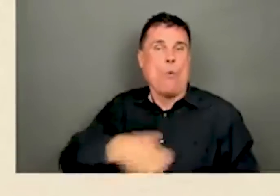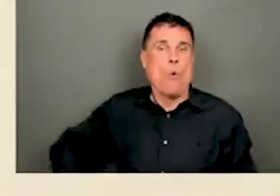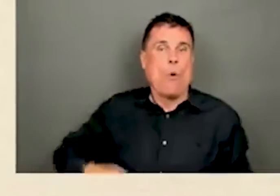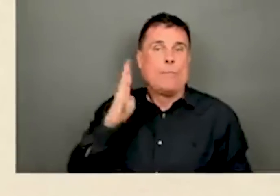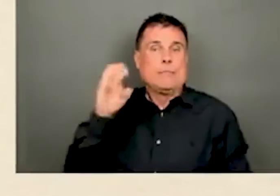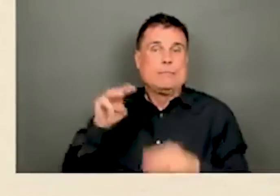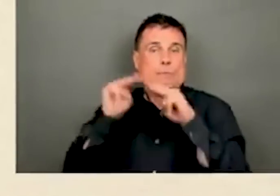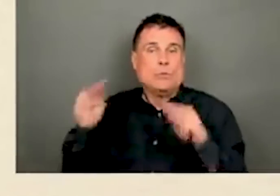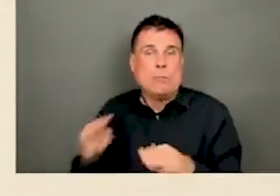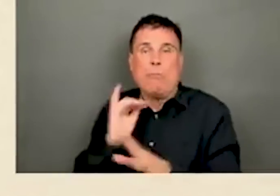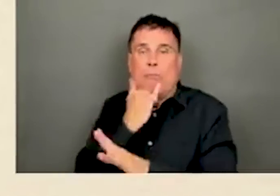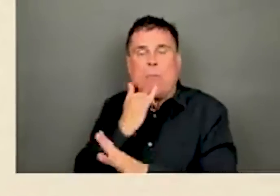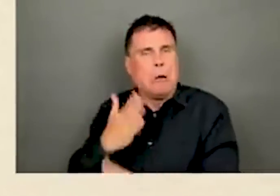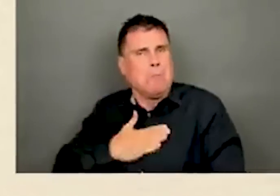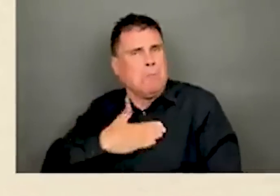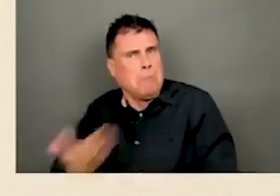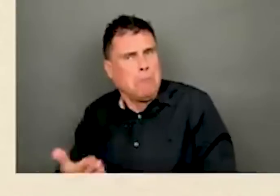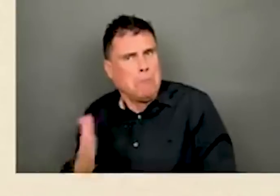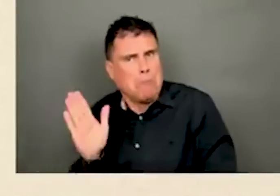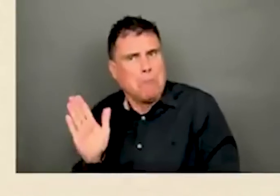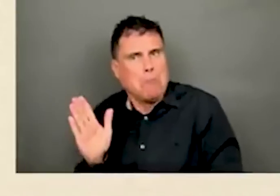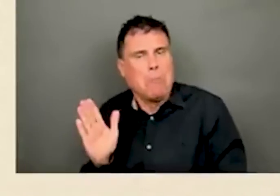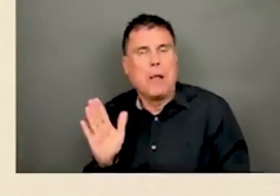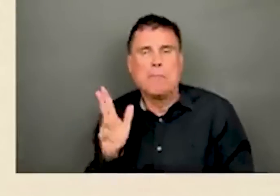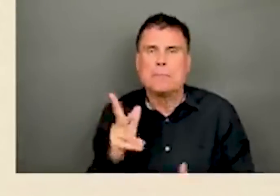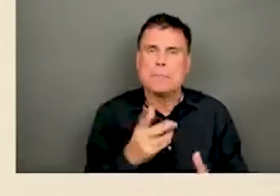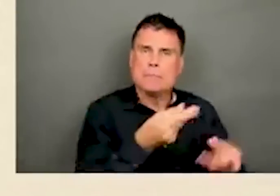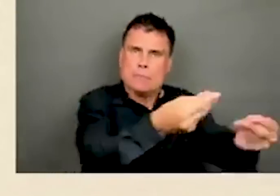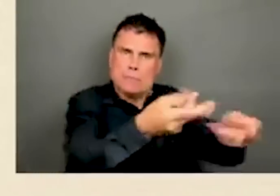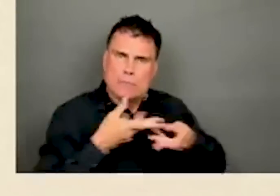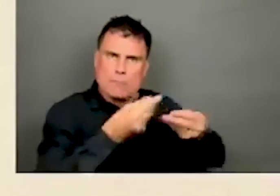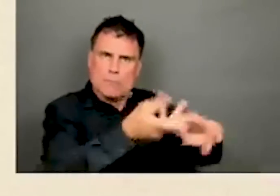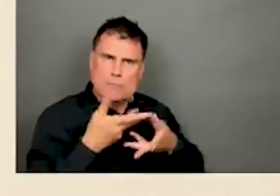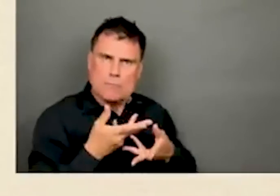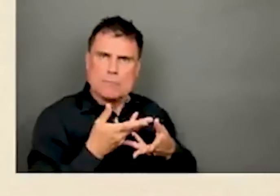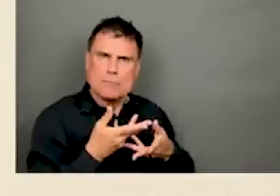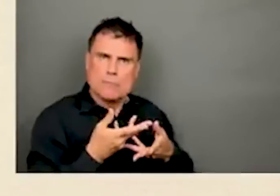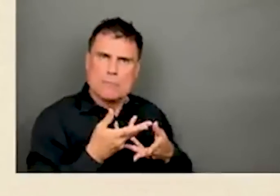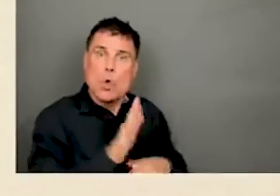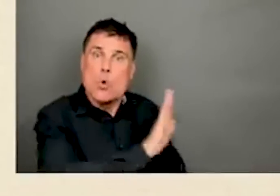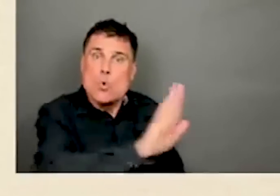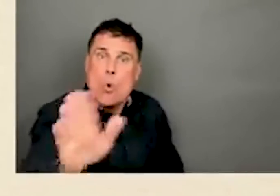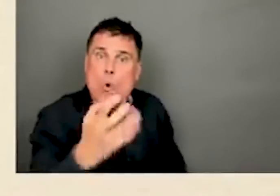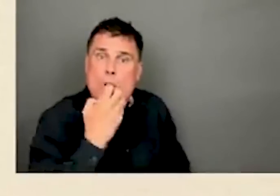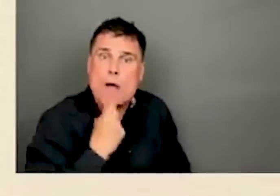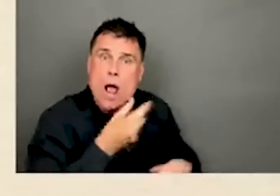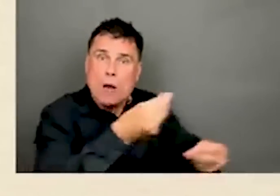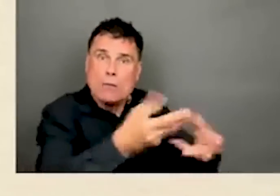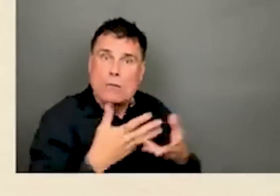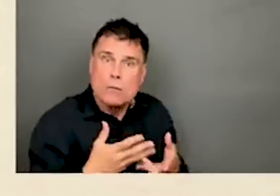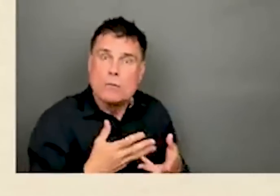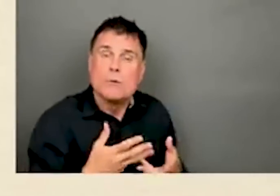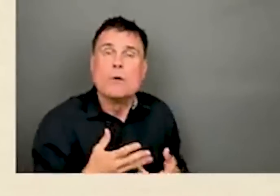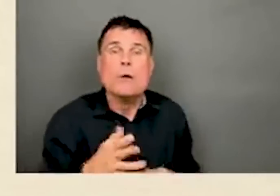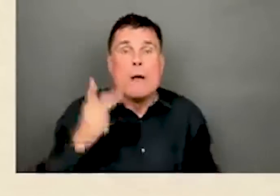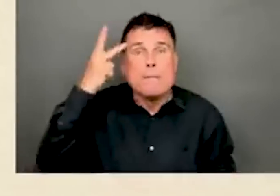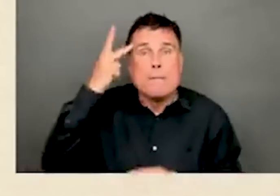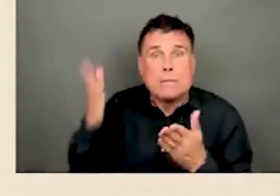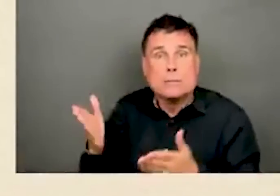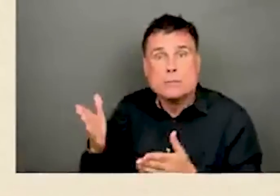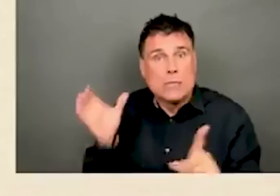next election to the values of the candidates and the principles that they bring forward, and also their track record